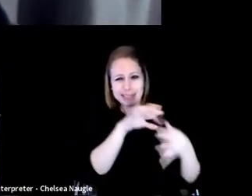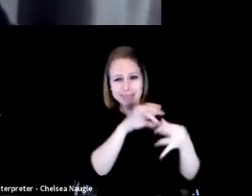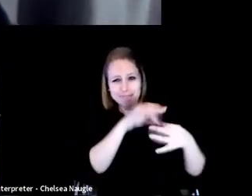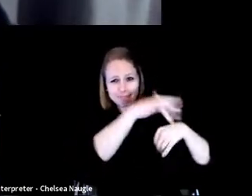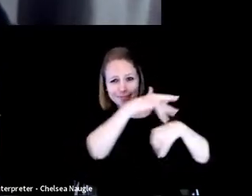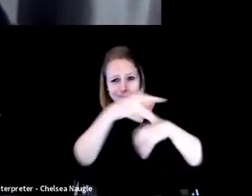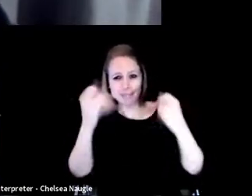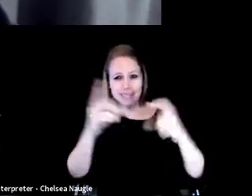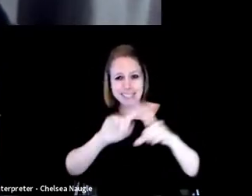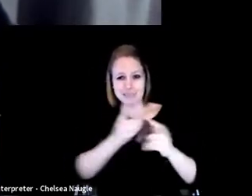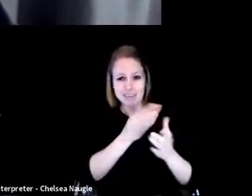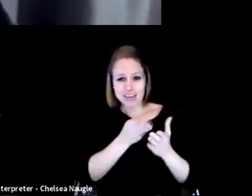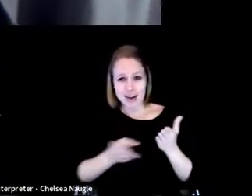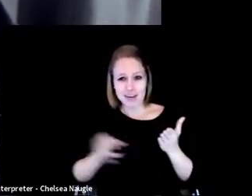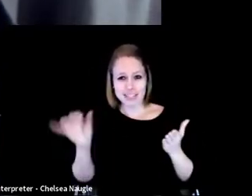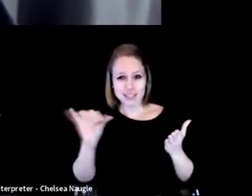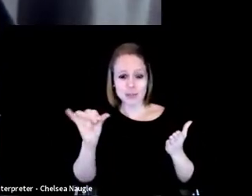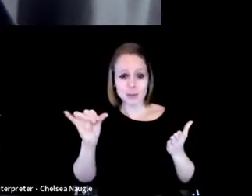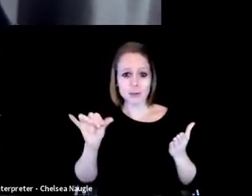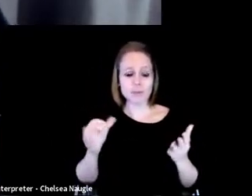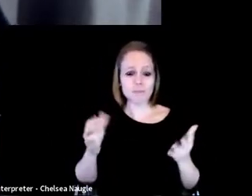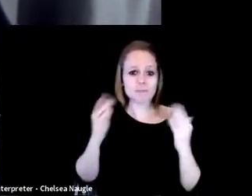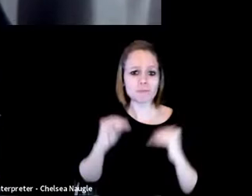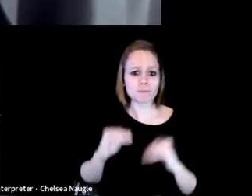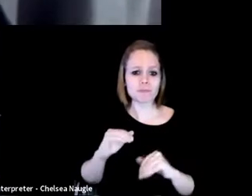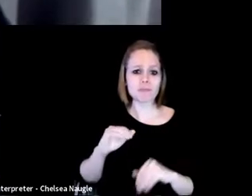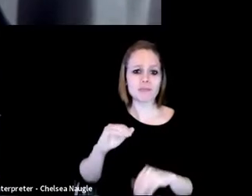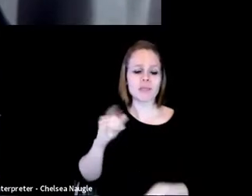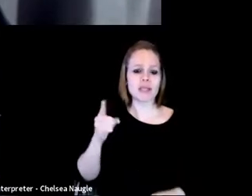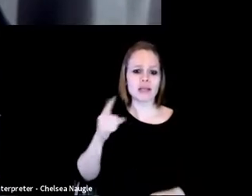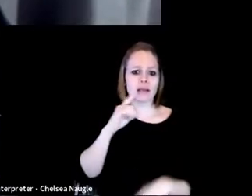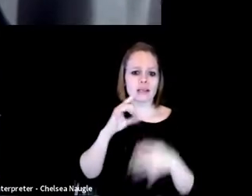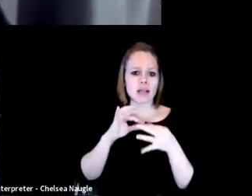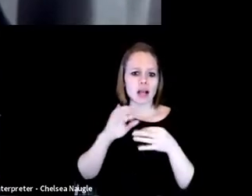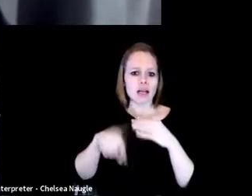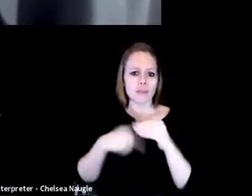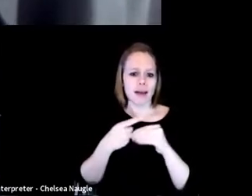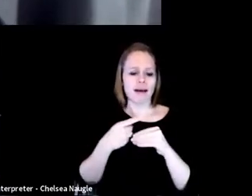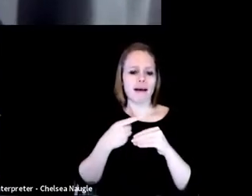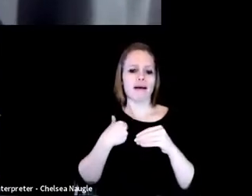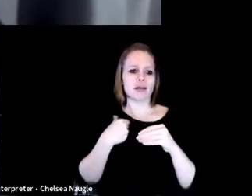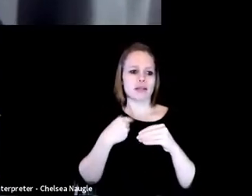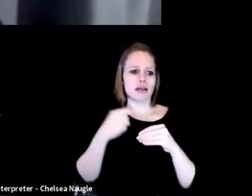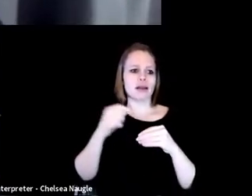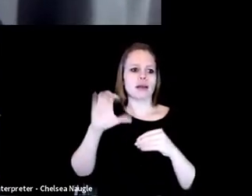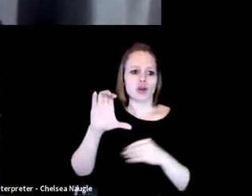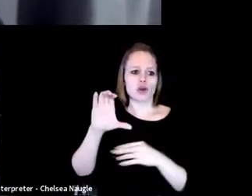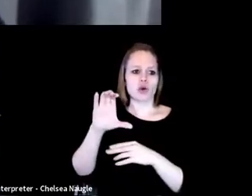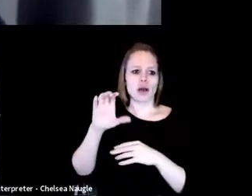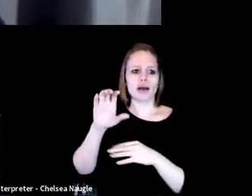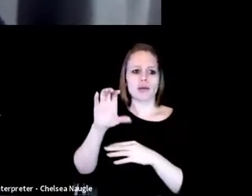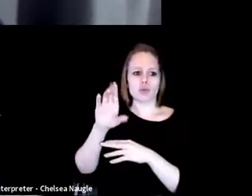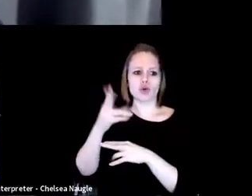Krista, love this format for trainings of bridging what the team knows to what will work best for the kiddos